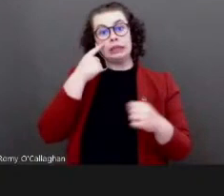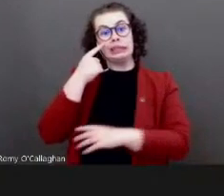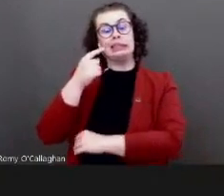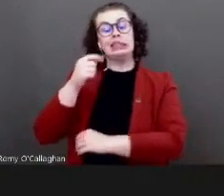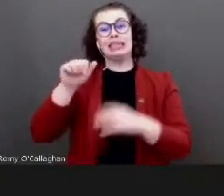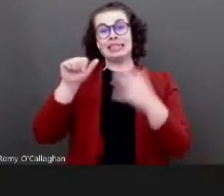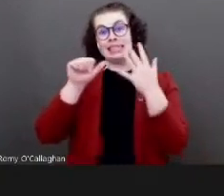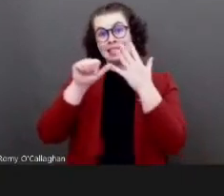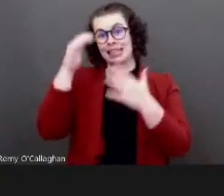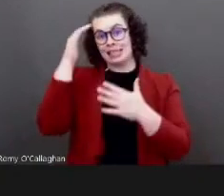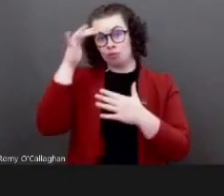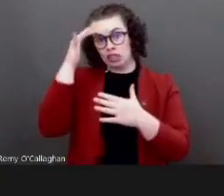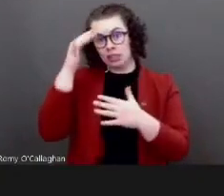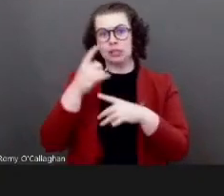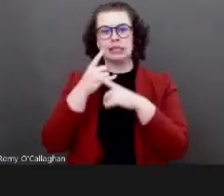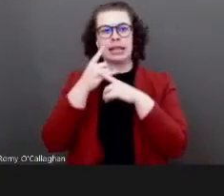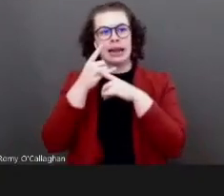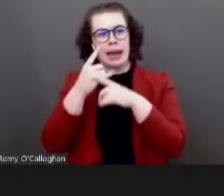trauma-informed approach: safety,